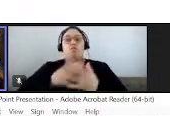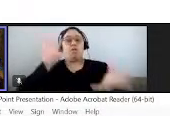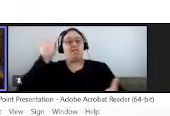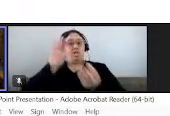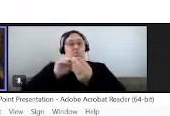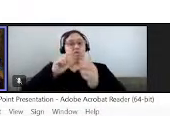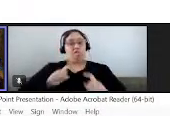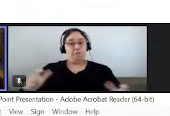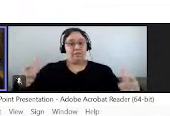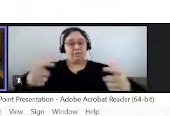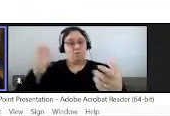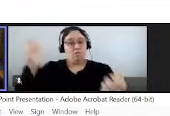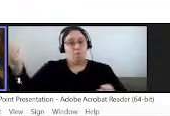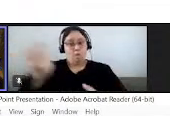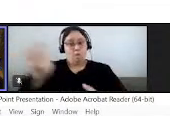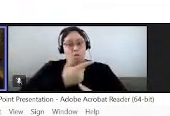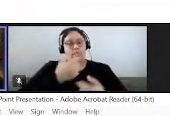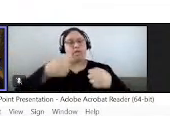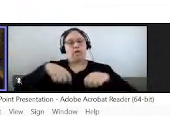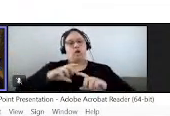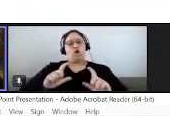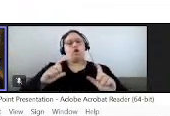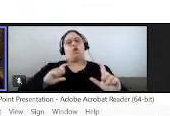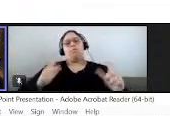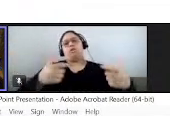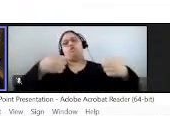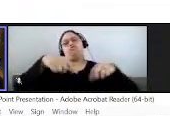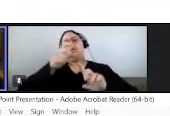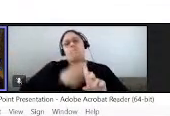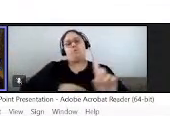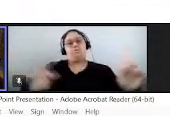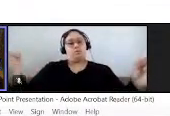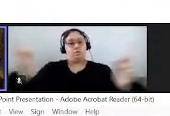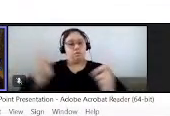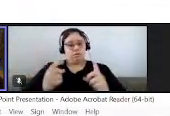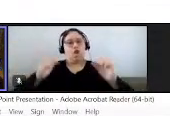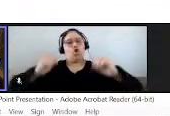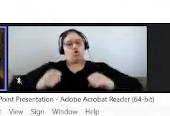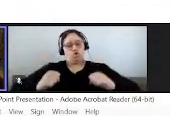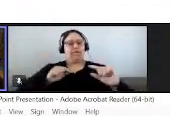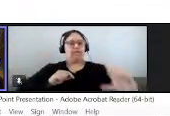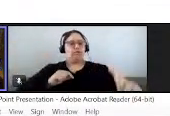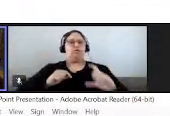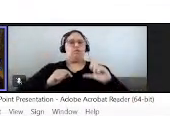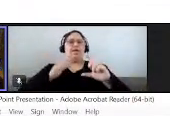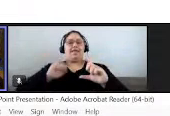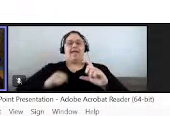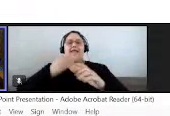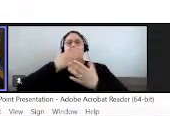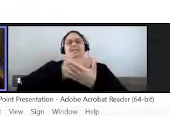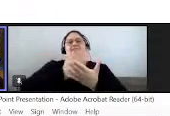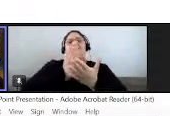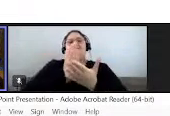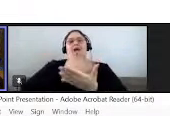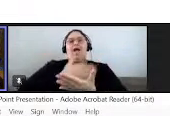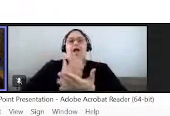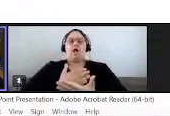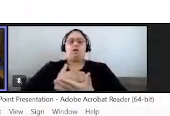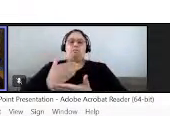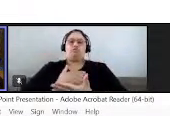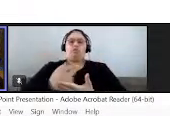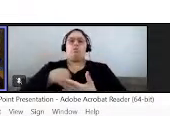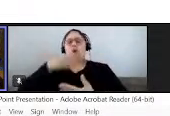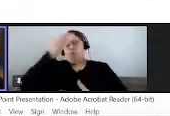total, and the committee chairpersons then agree on how that amount could possibly be divided, knowing from